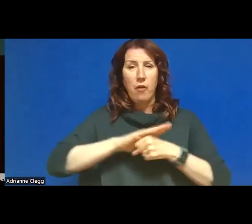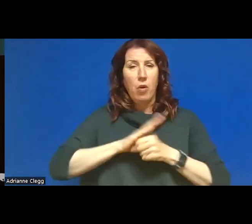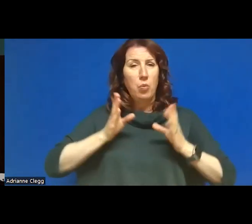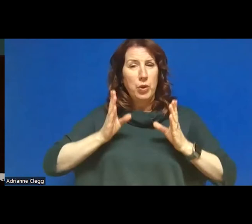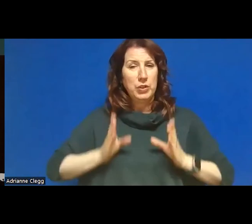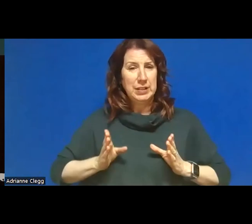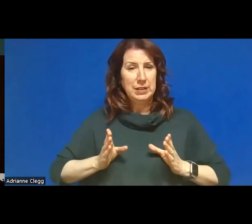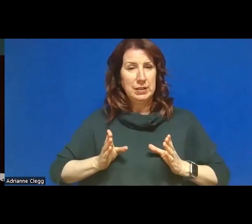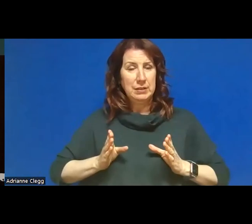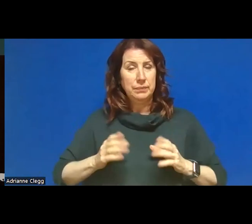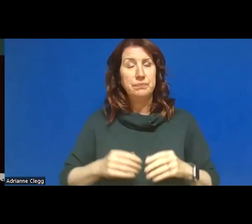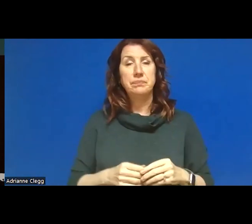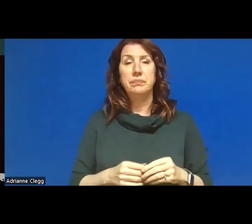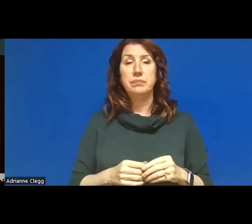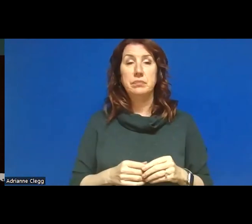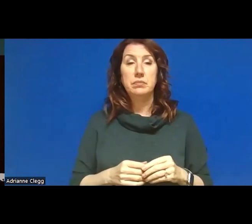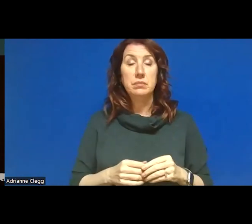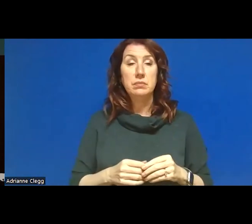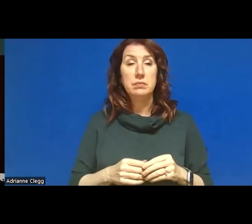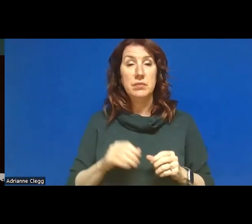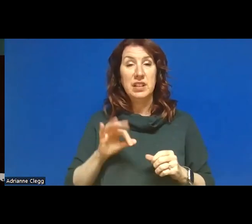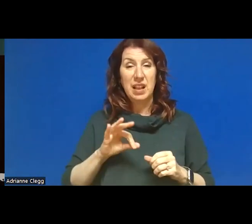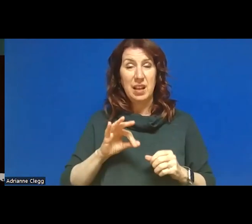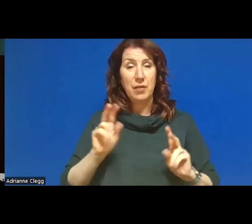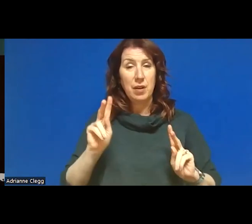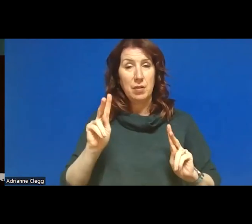When you pull yourself apart so that people feel